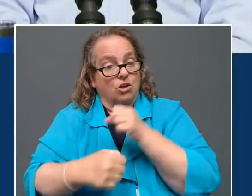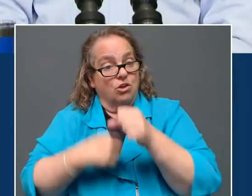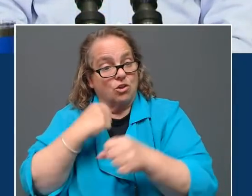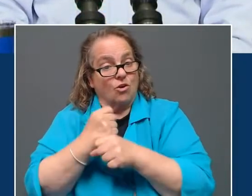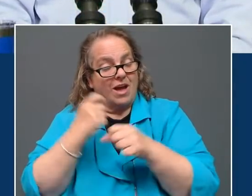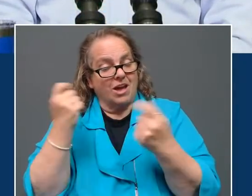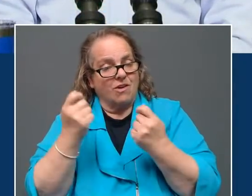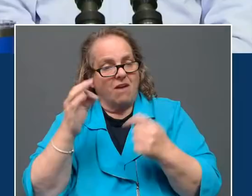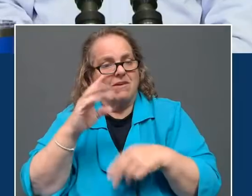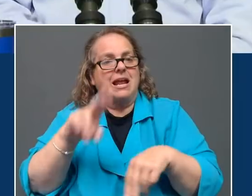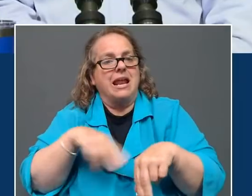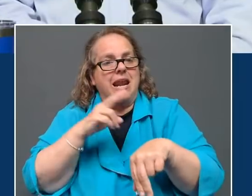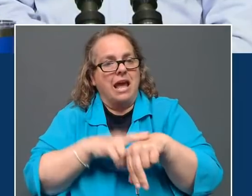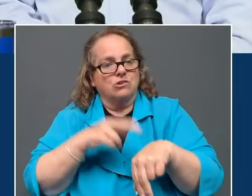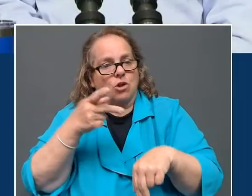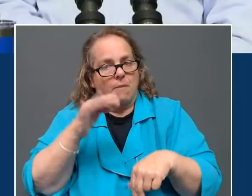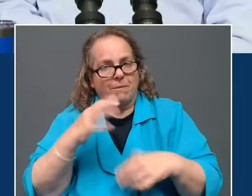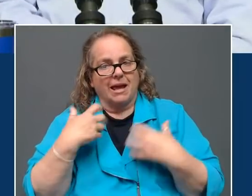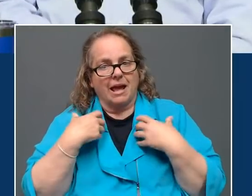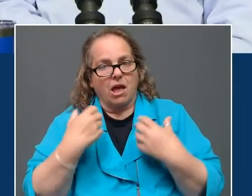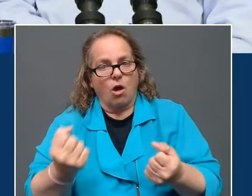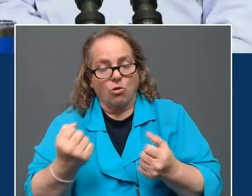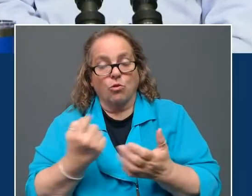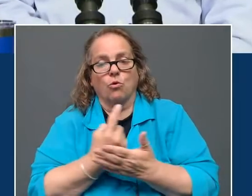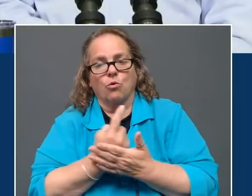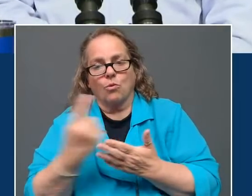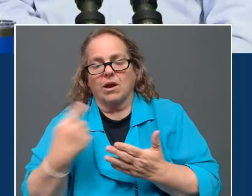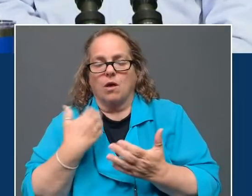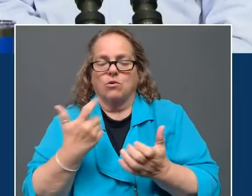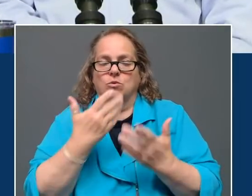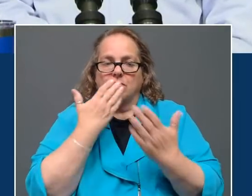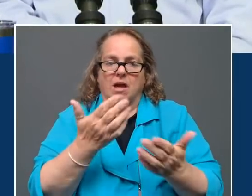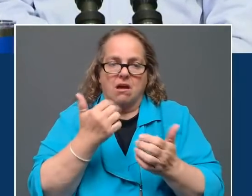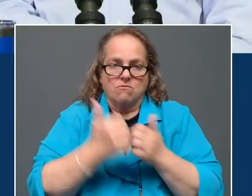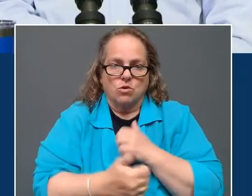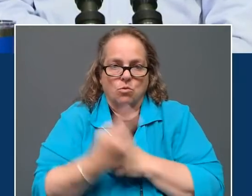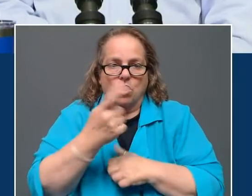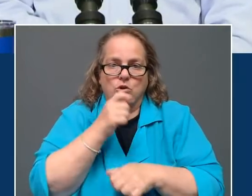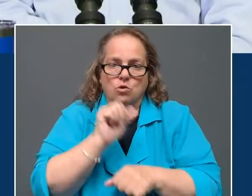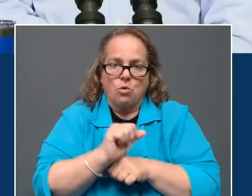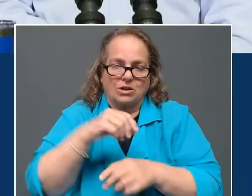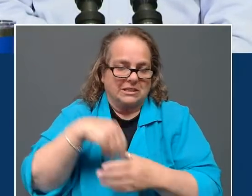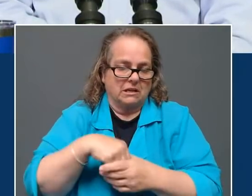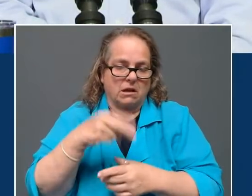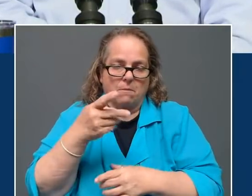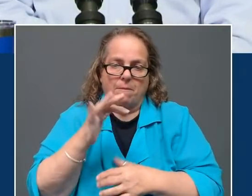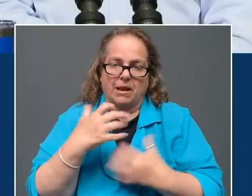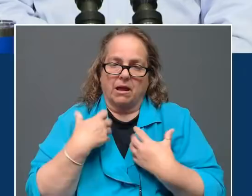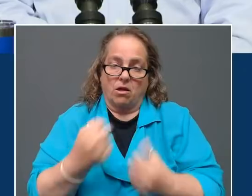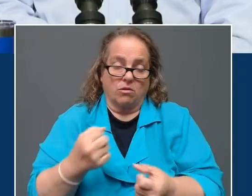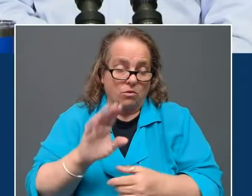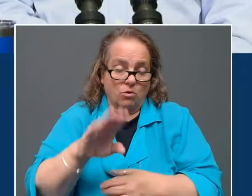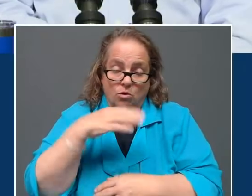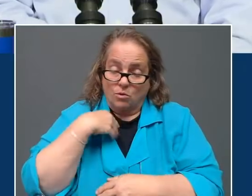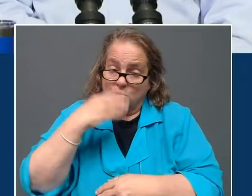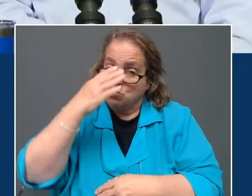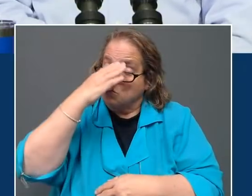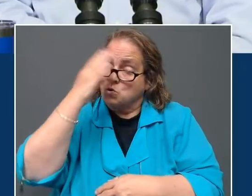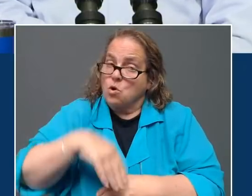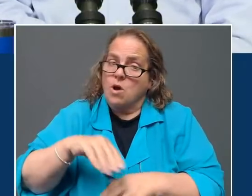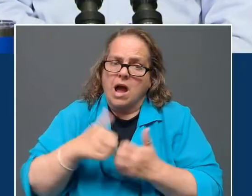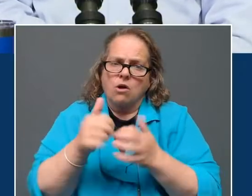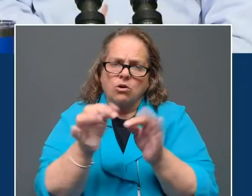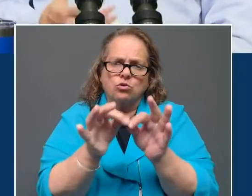Public Health Week. I want to thank everybody that works in public health. Boy, do we know how critical they are, certainly